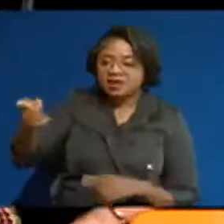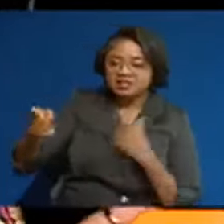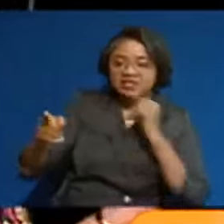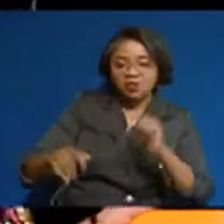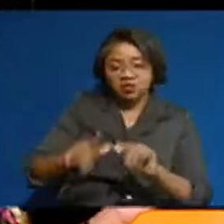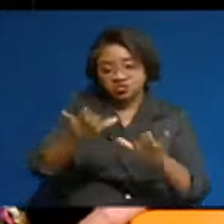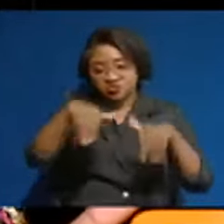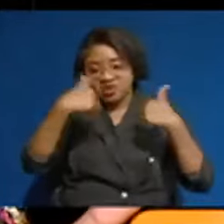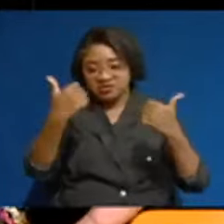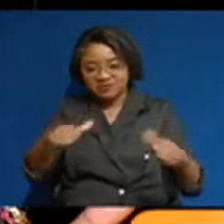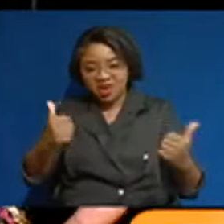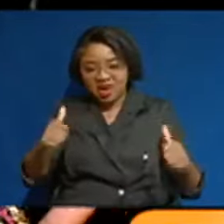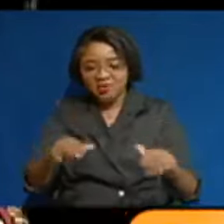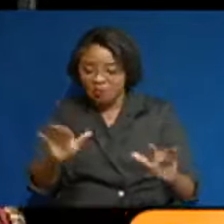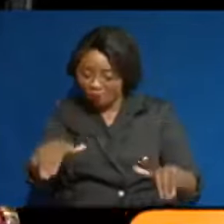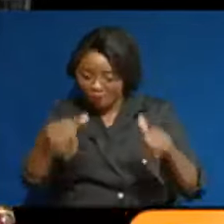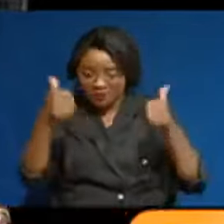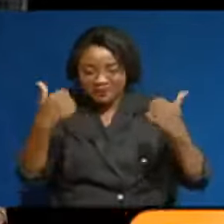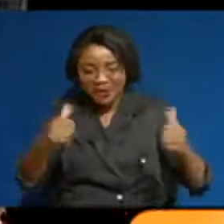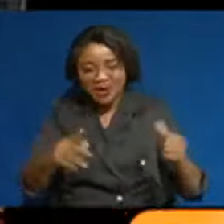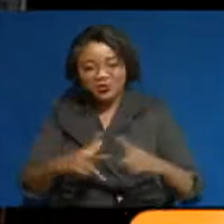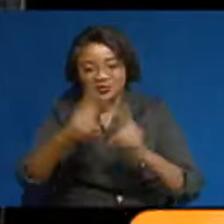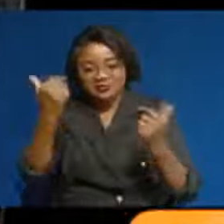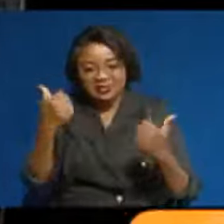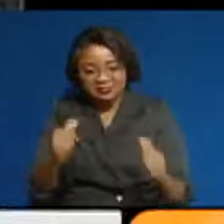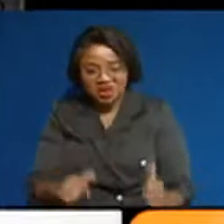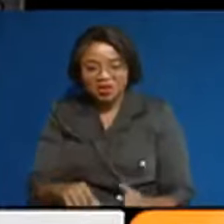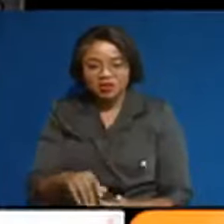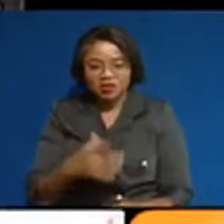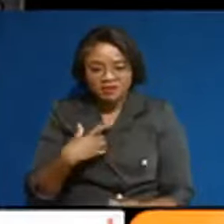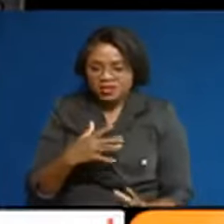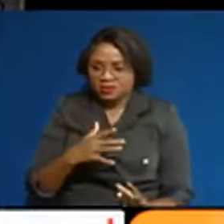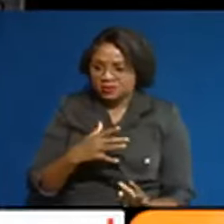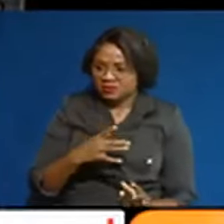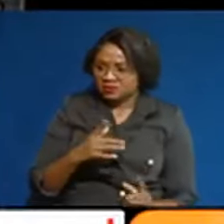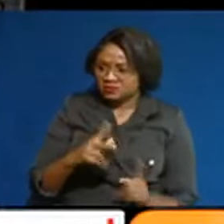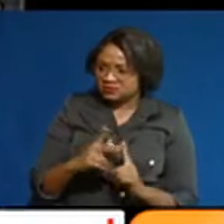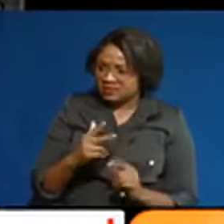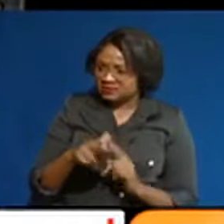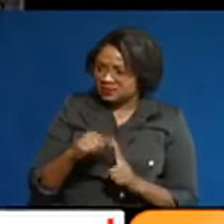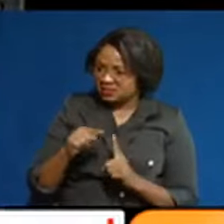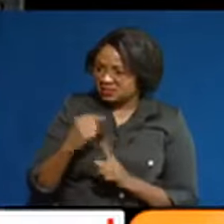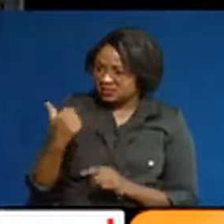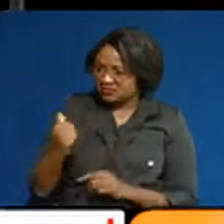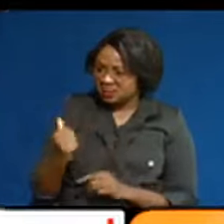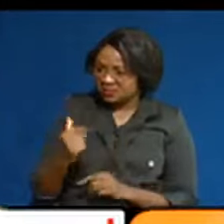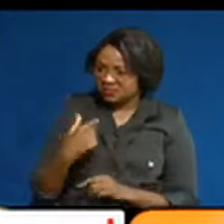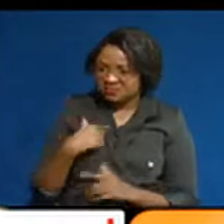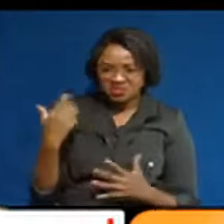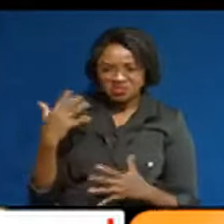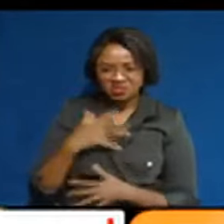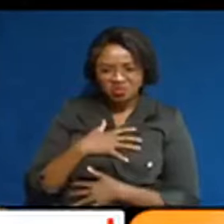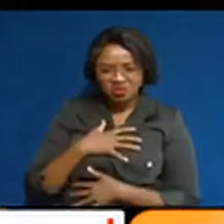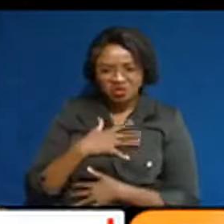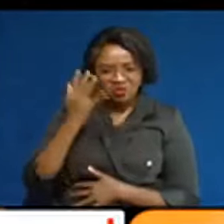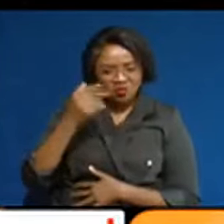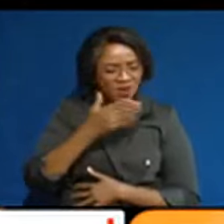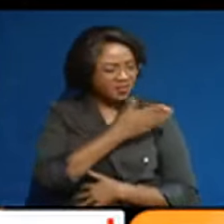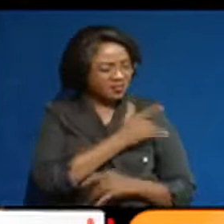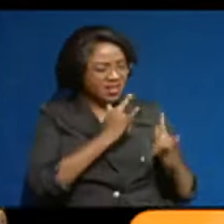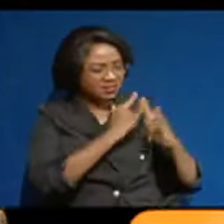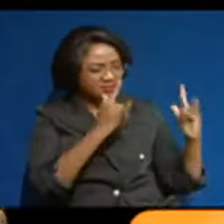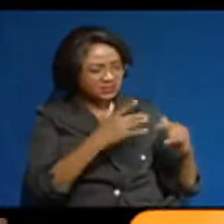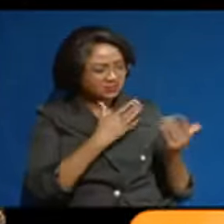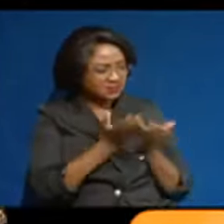na bado hatujaanza." And I stood there in so much horror because I could only believe what I had seen in the tent.